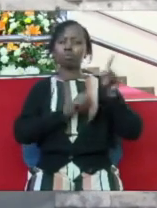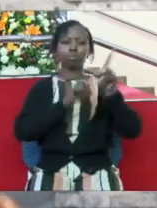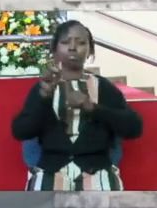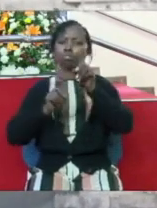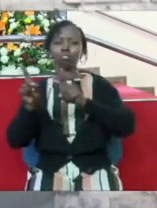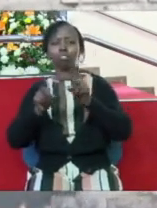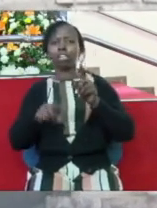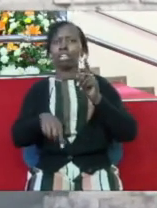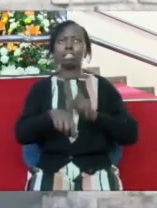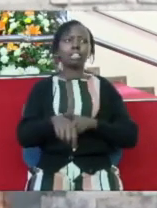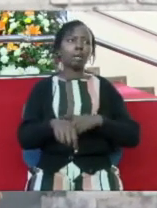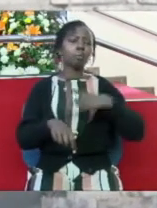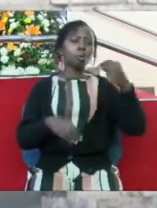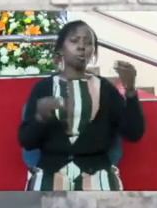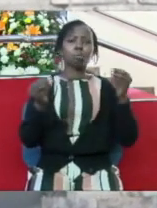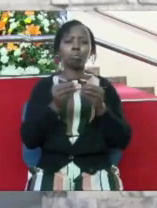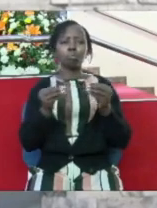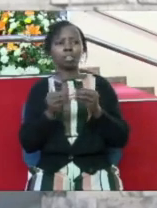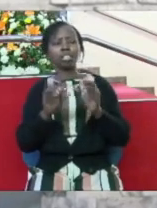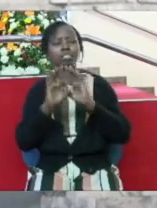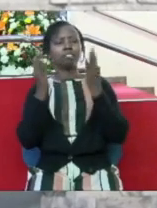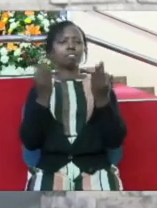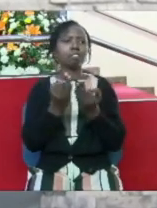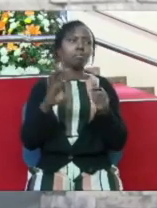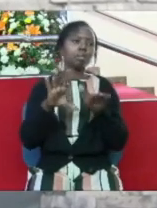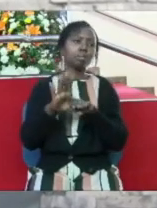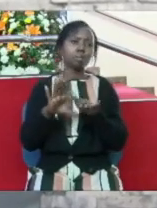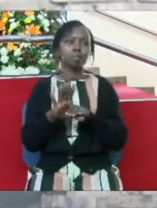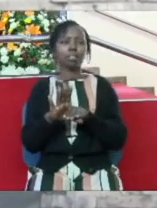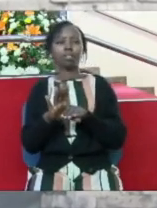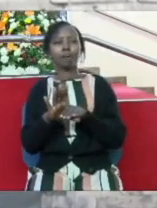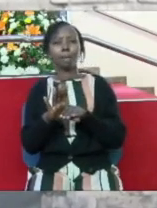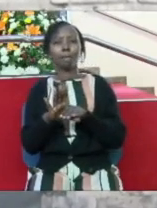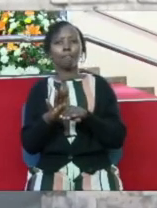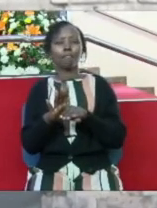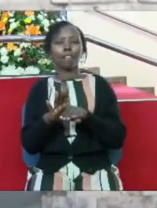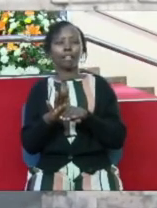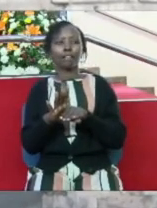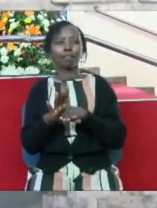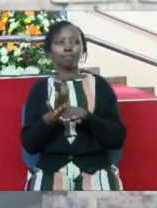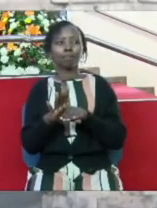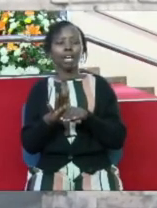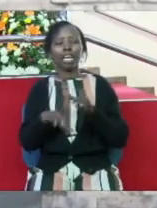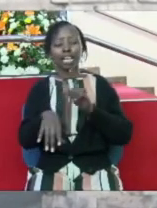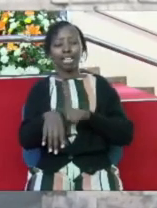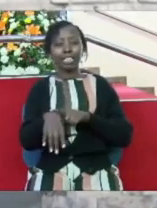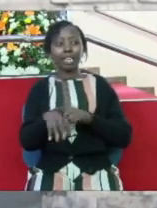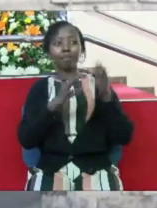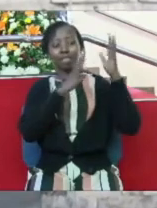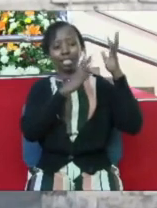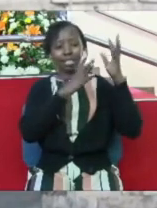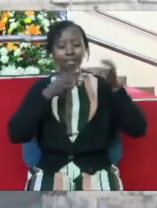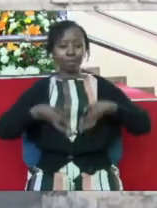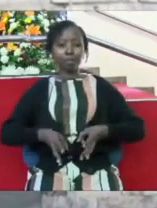time of going to meet with your loved ones. Kuja kukutana na wao wapenda. And it's one of the greatest seasons in the history of